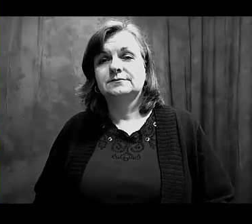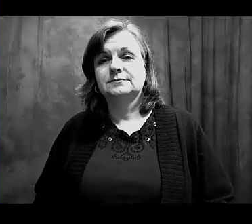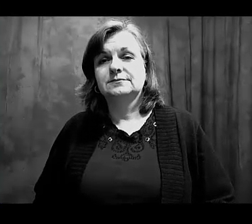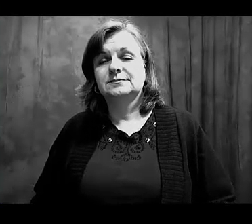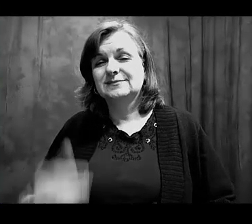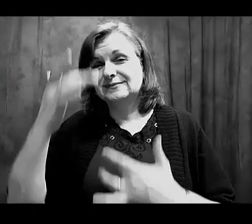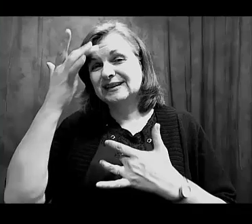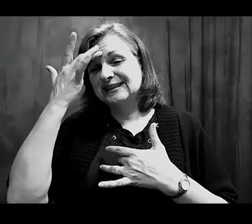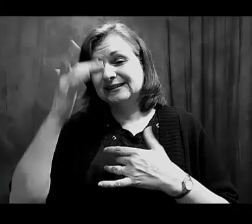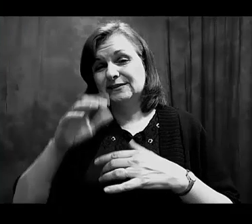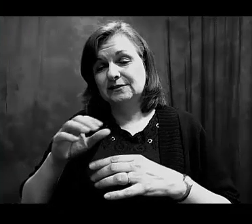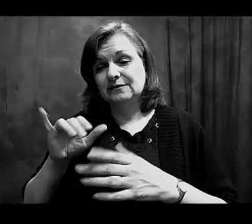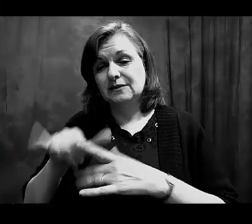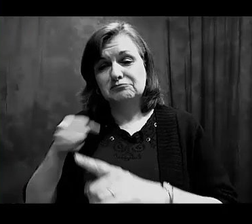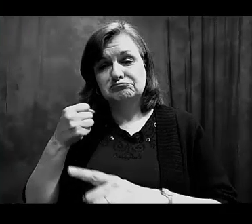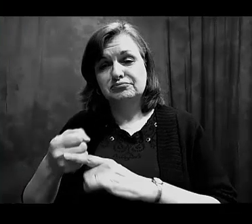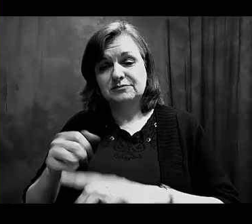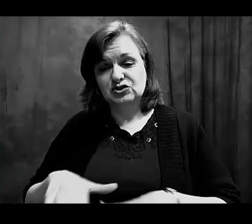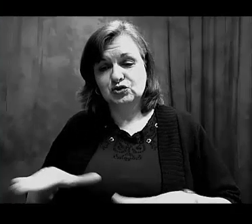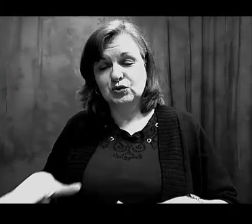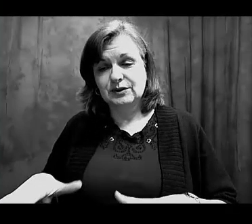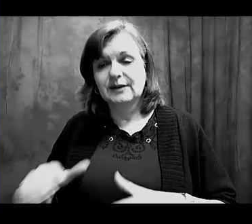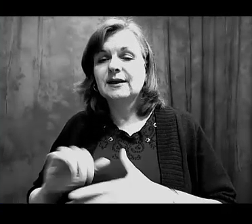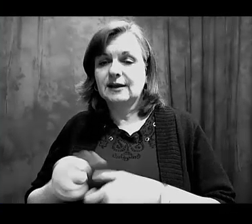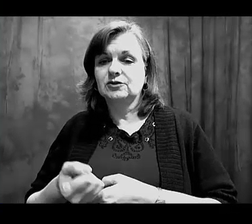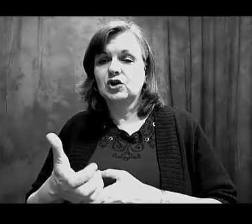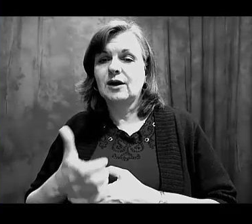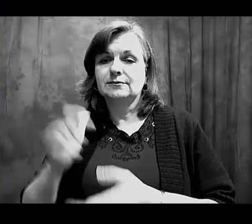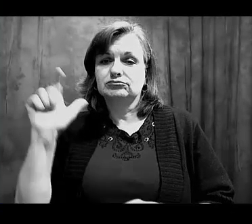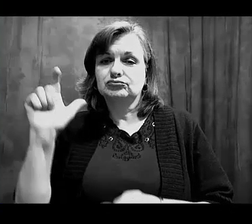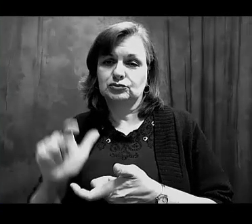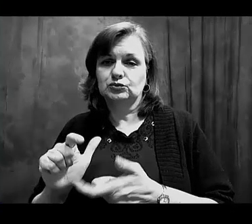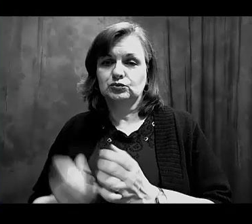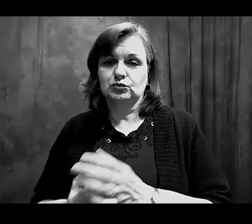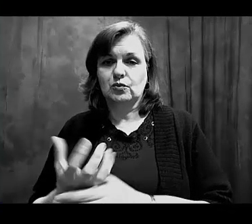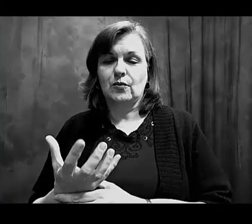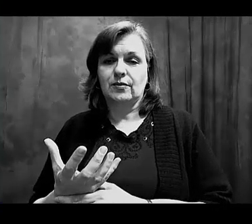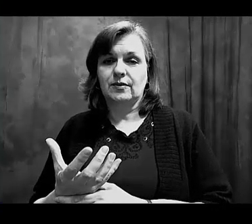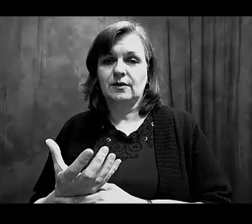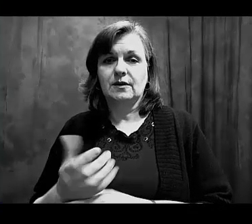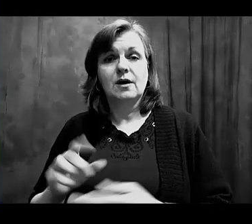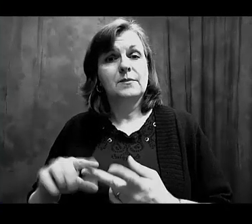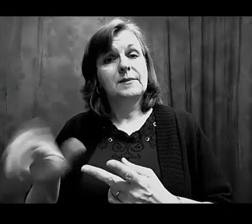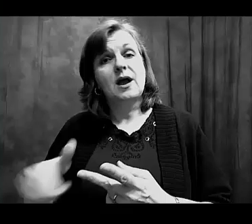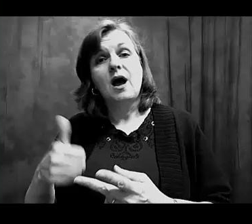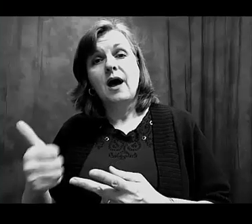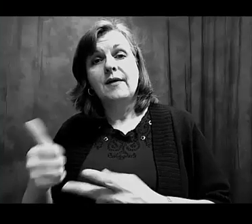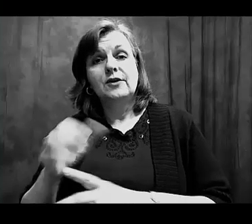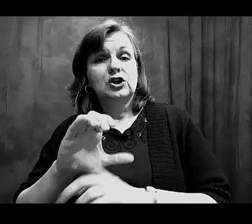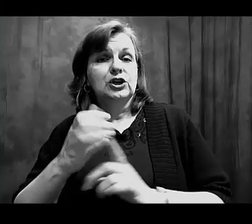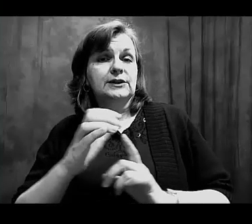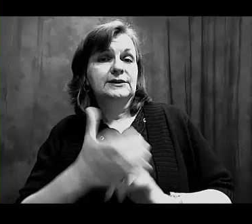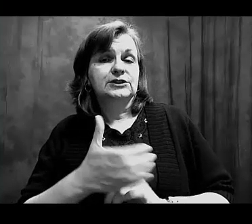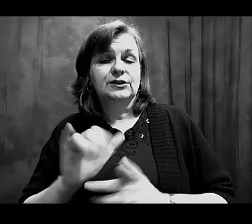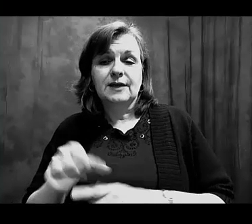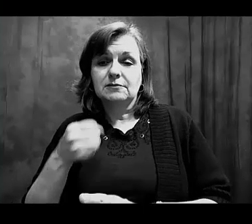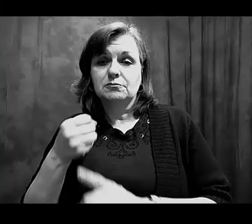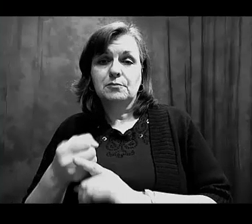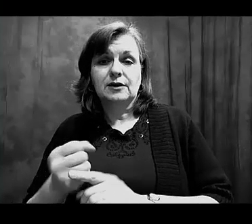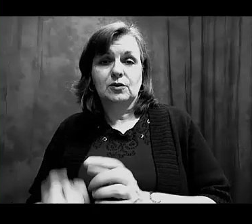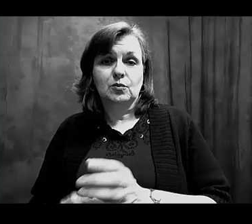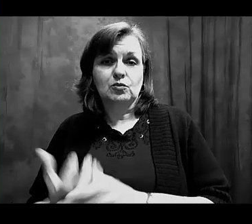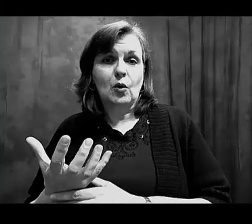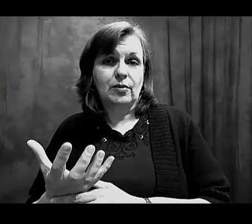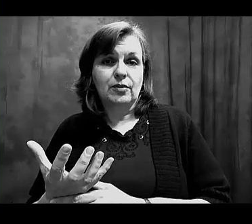to stunted growth. Okay, if there were any other conditions that you had when you were little that might have impacted your growth patterns,